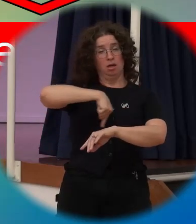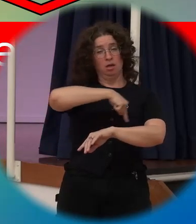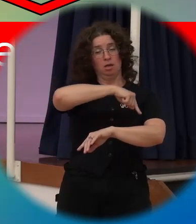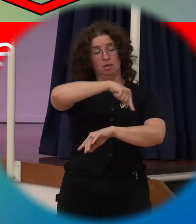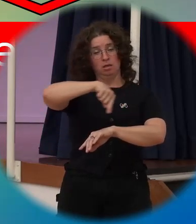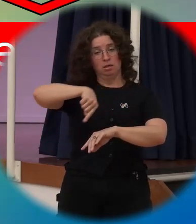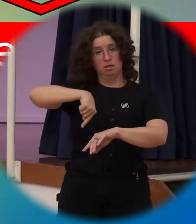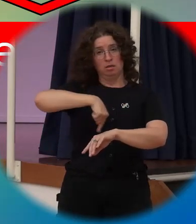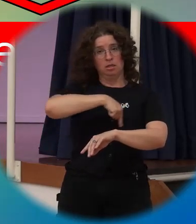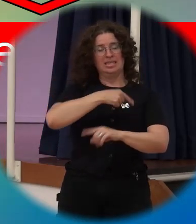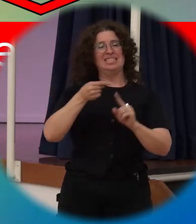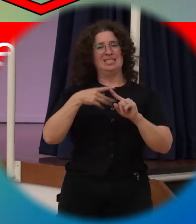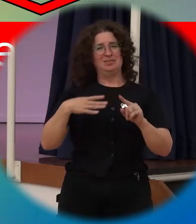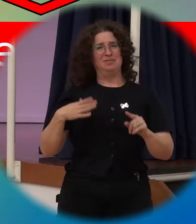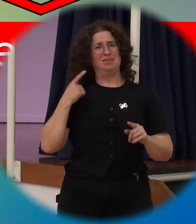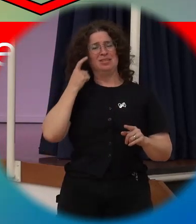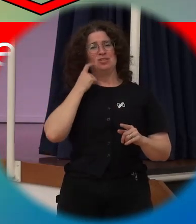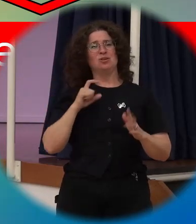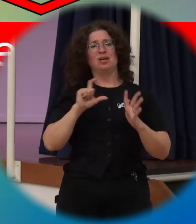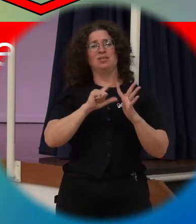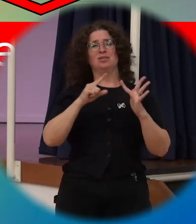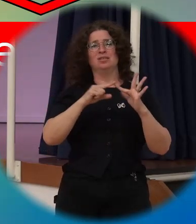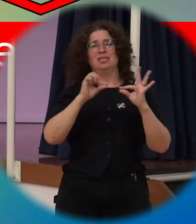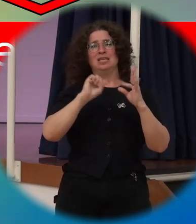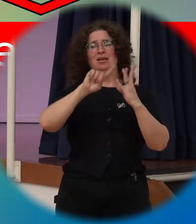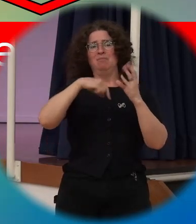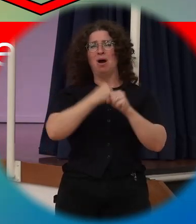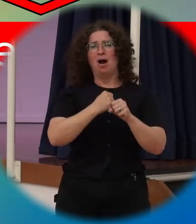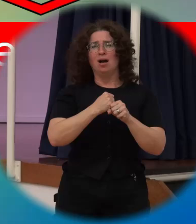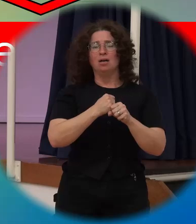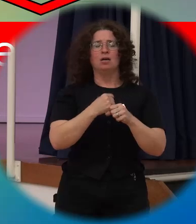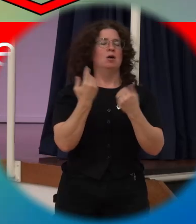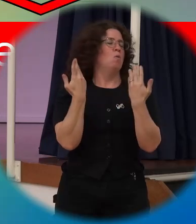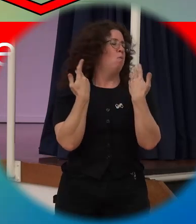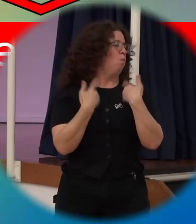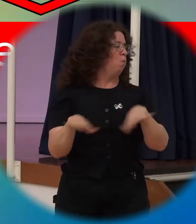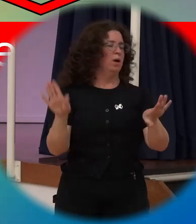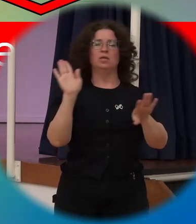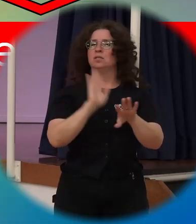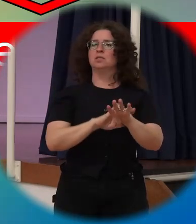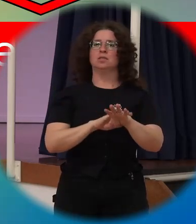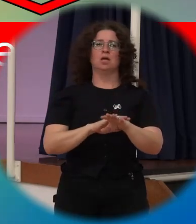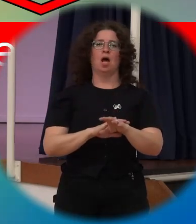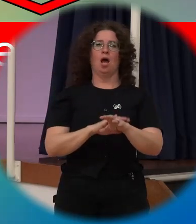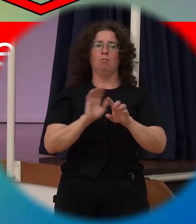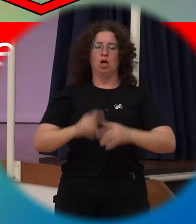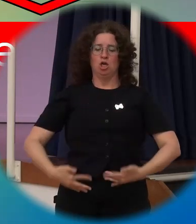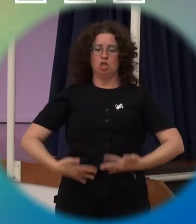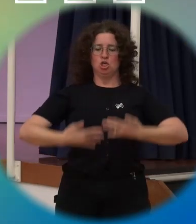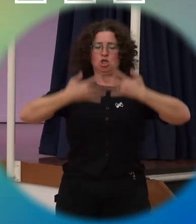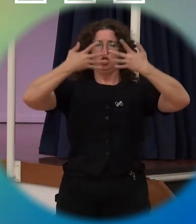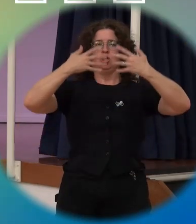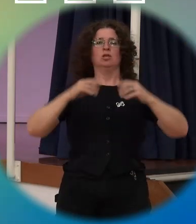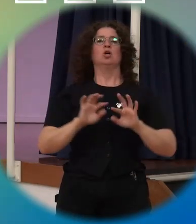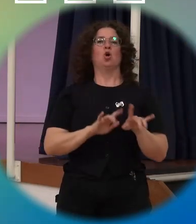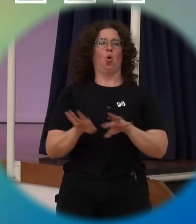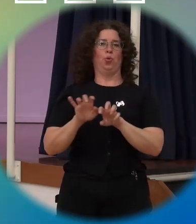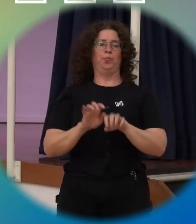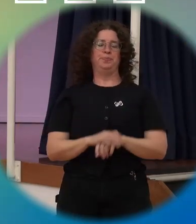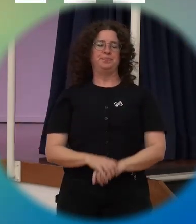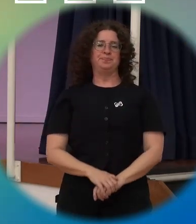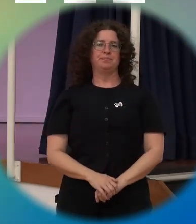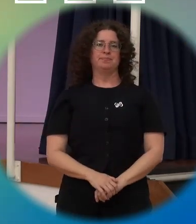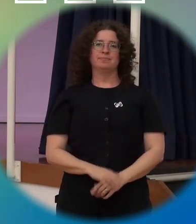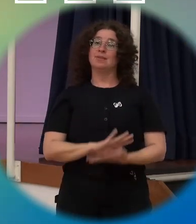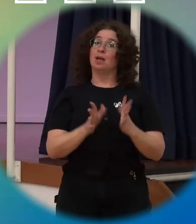trying to debug our project and solve something, we can waste a lot of time compiling code because of this. The solution